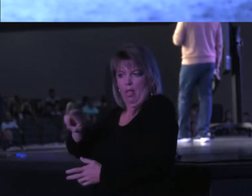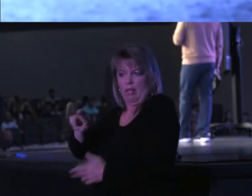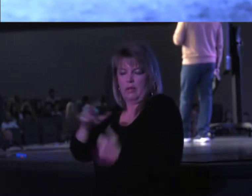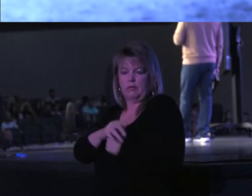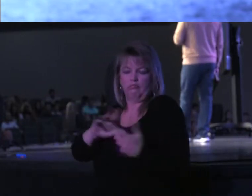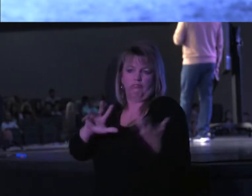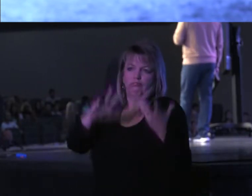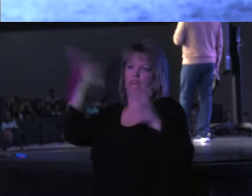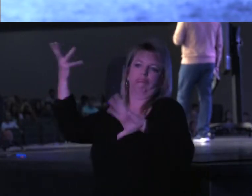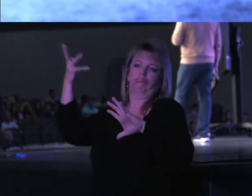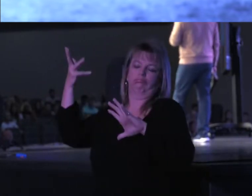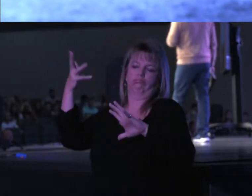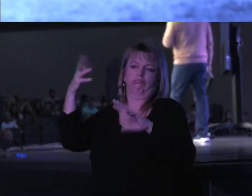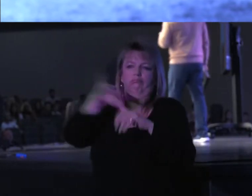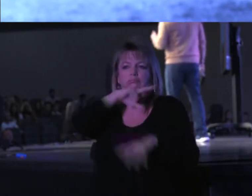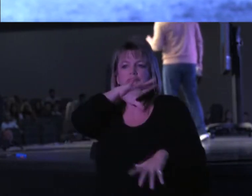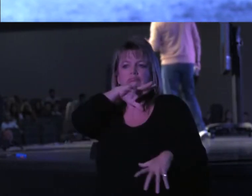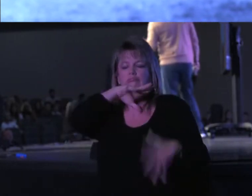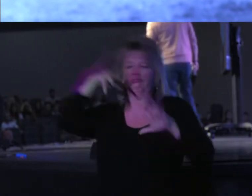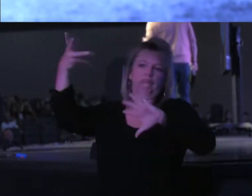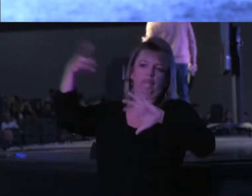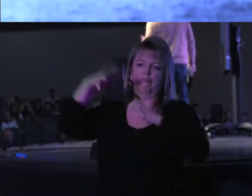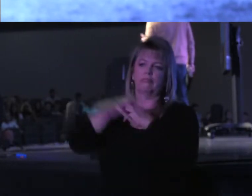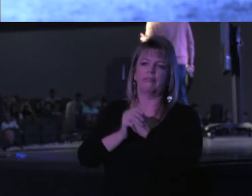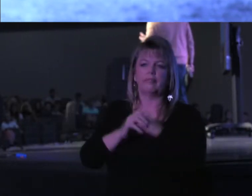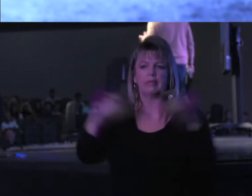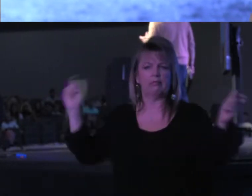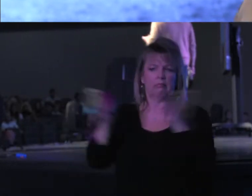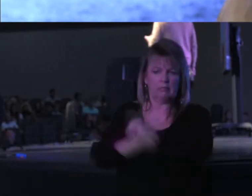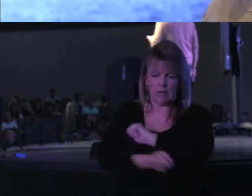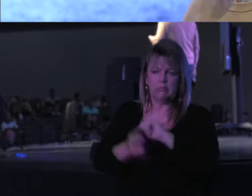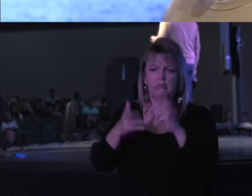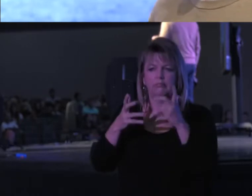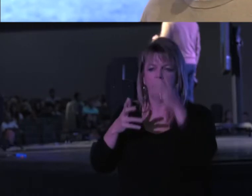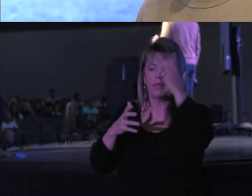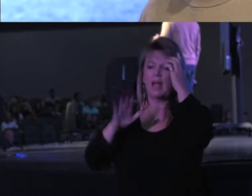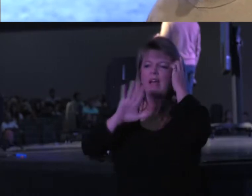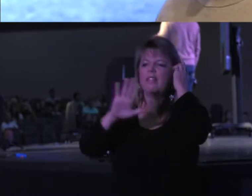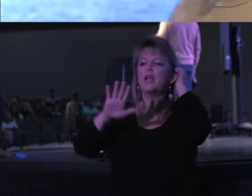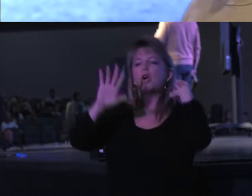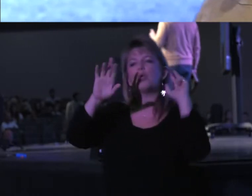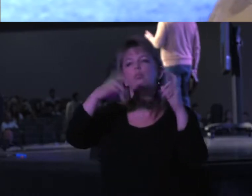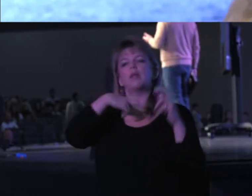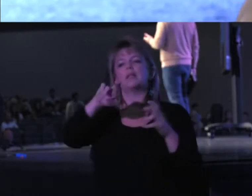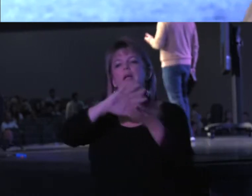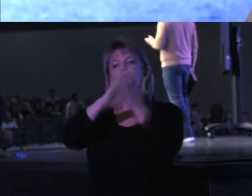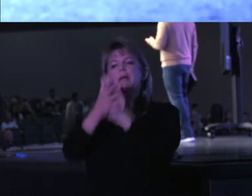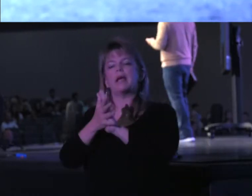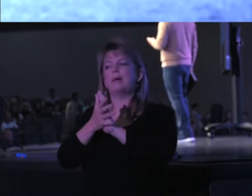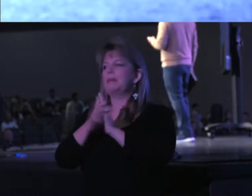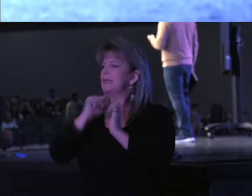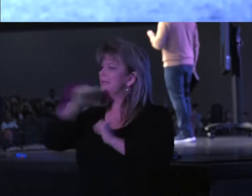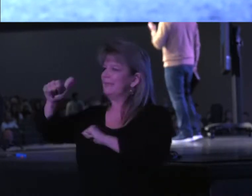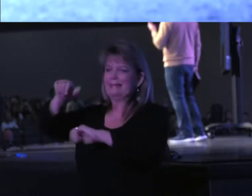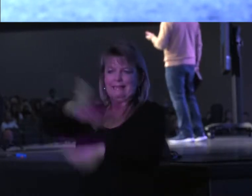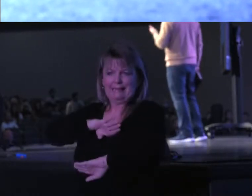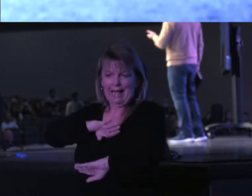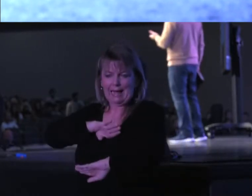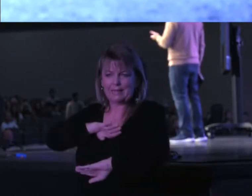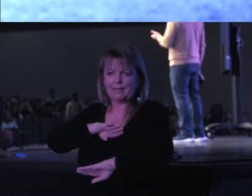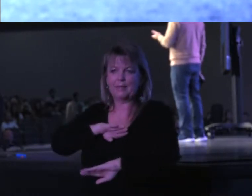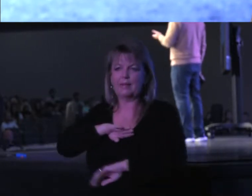been corrupt. Their religion was twisted. Their religion had become something that dissatisfied